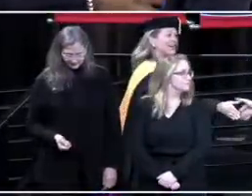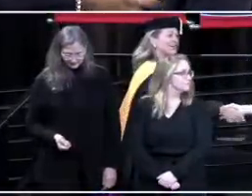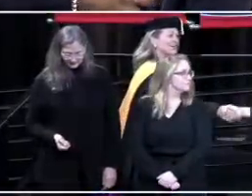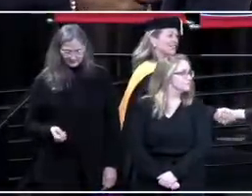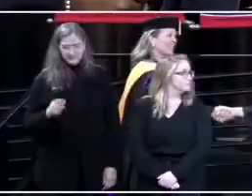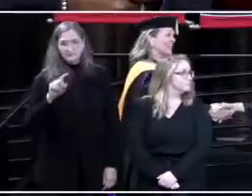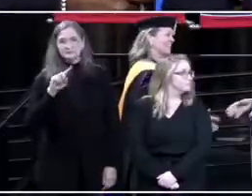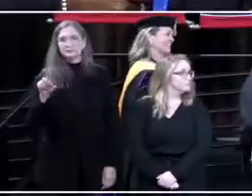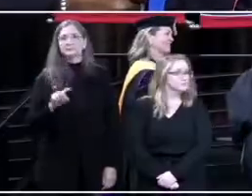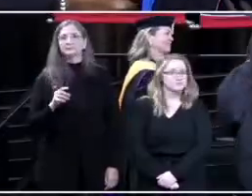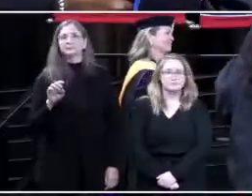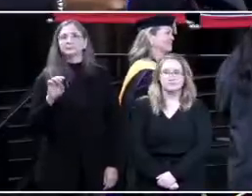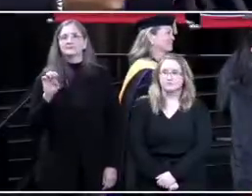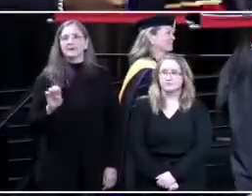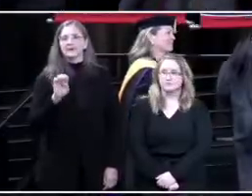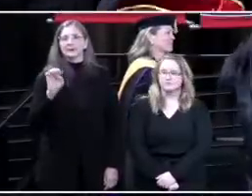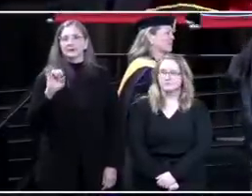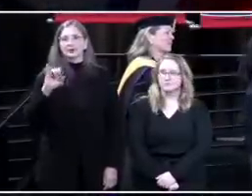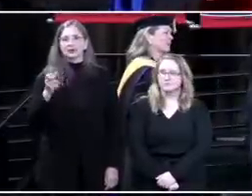Zoe Elizabeth Yawn.